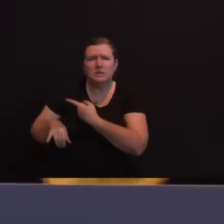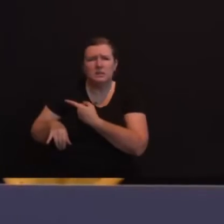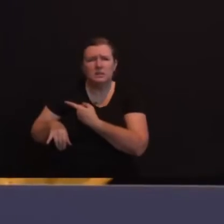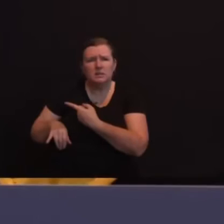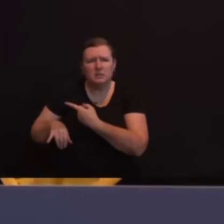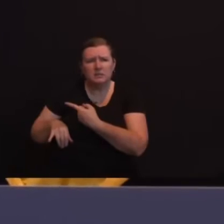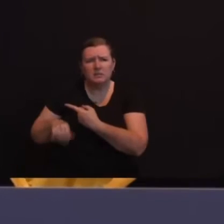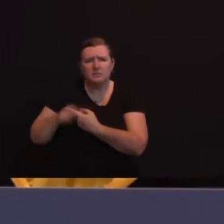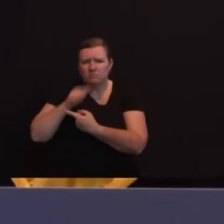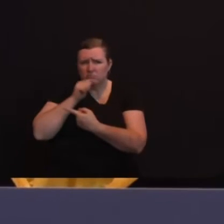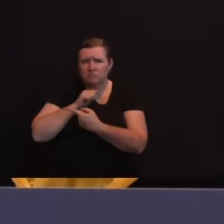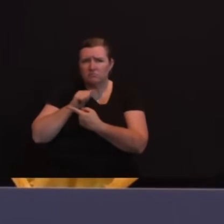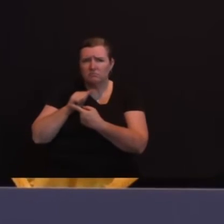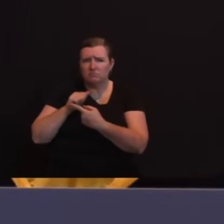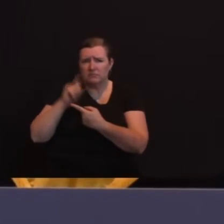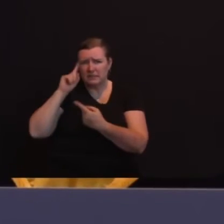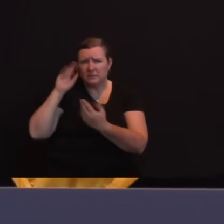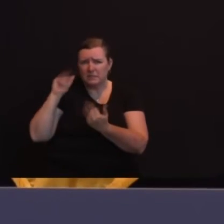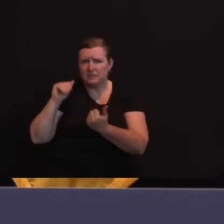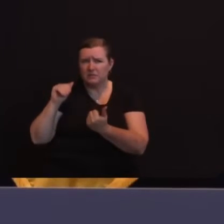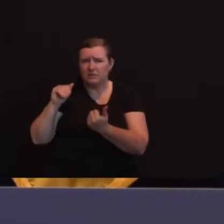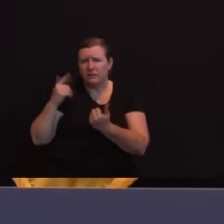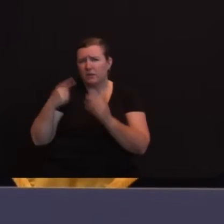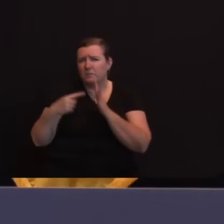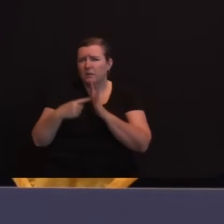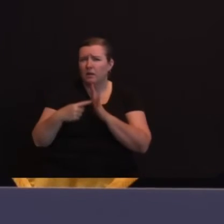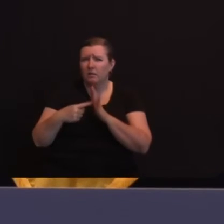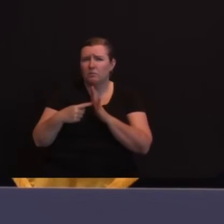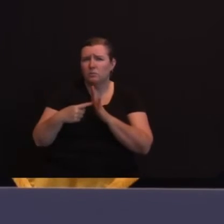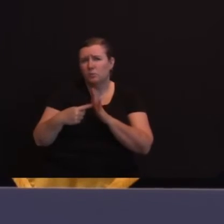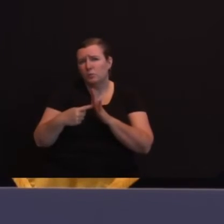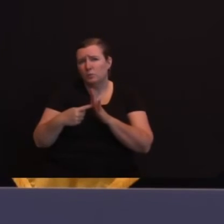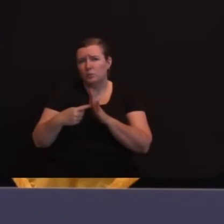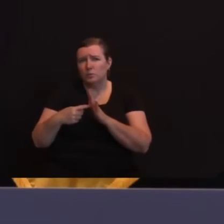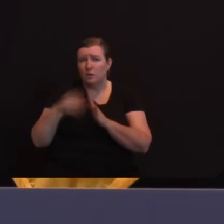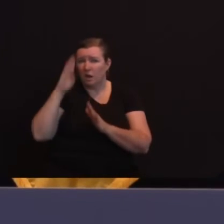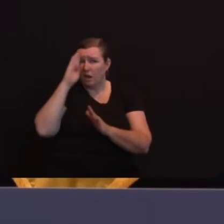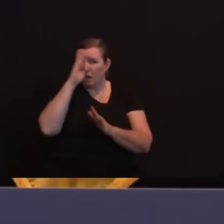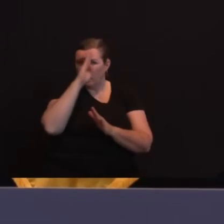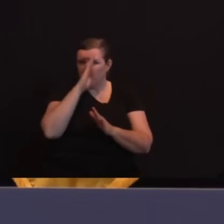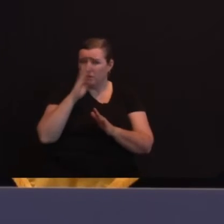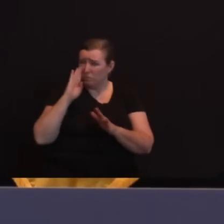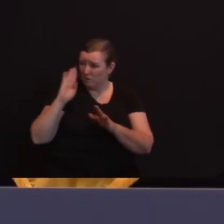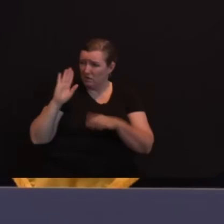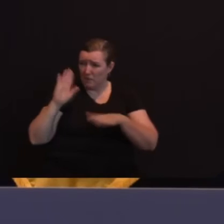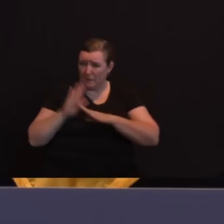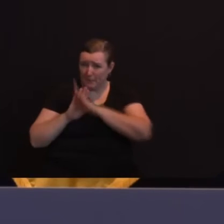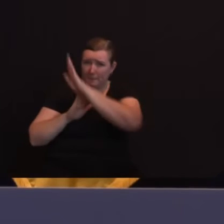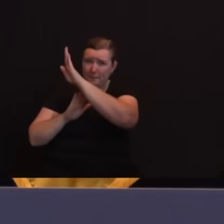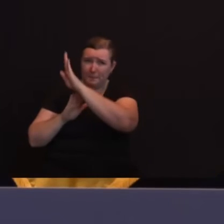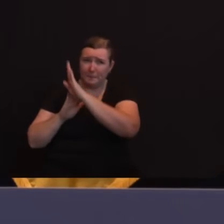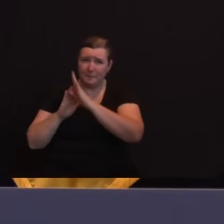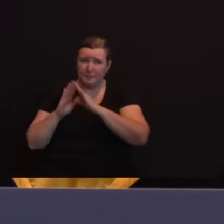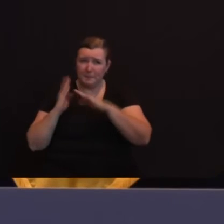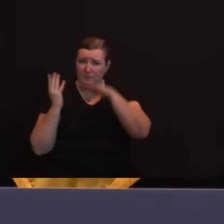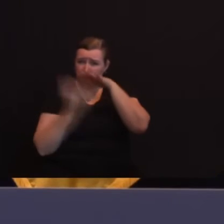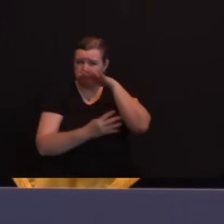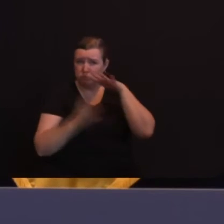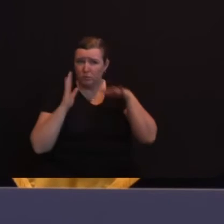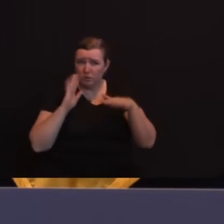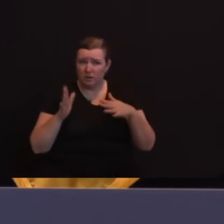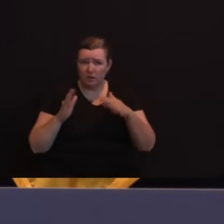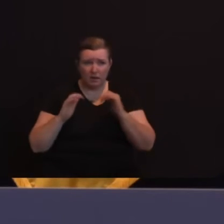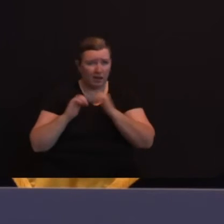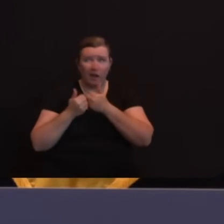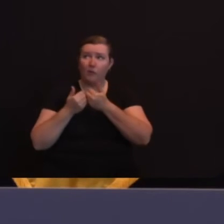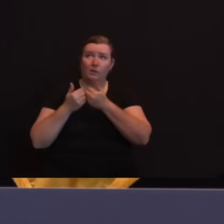expectation. I think the models show us that hospitalizations are going up. The question is how high, and that's based on our